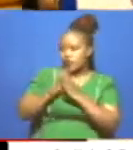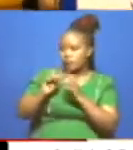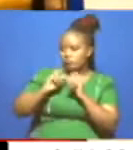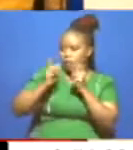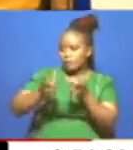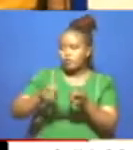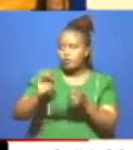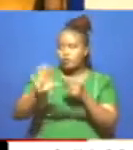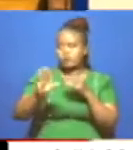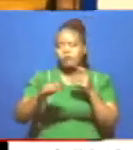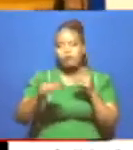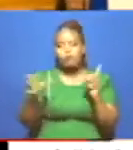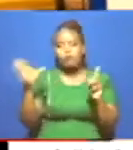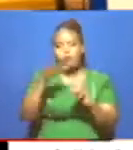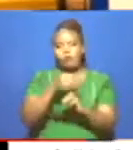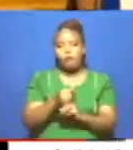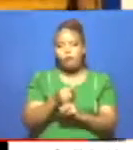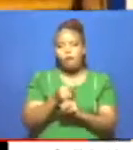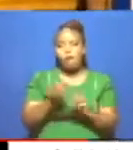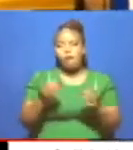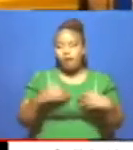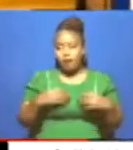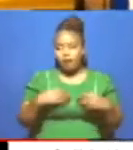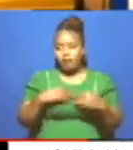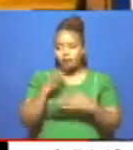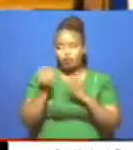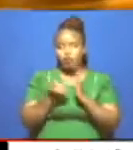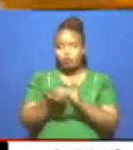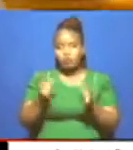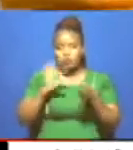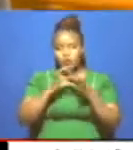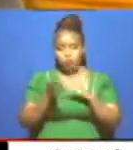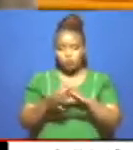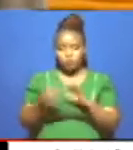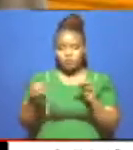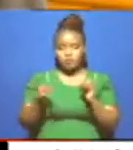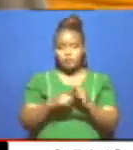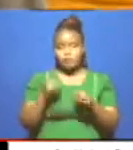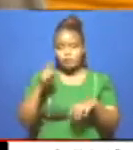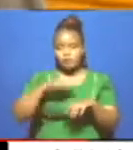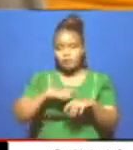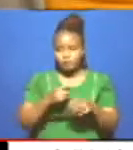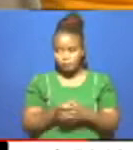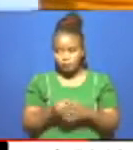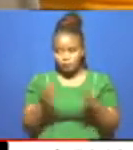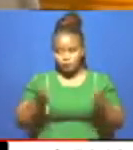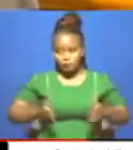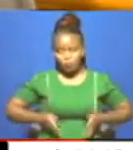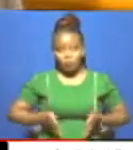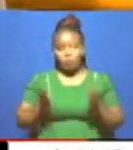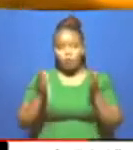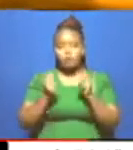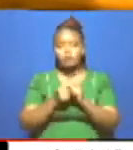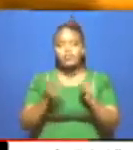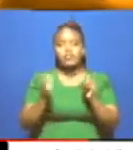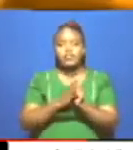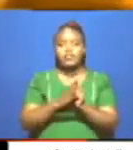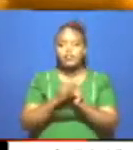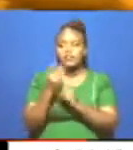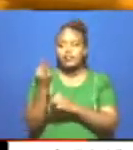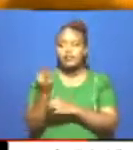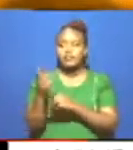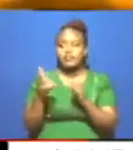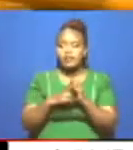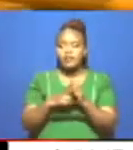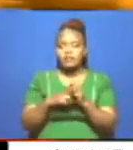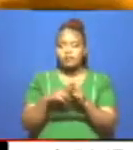hockey, especially having been at the Olympics six times. Born in 1938, he played the first international